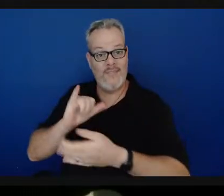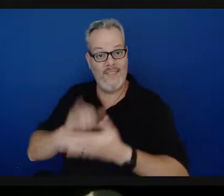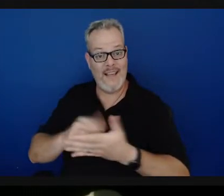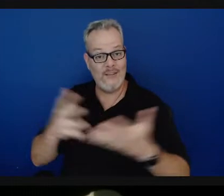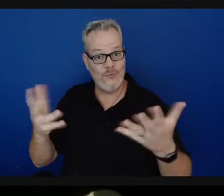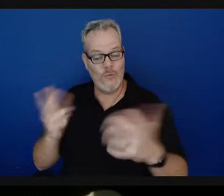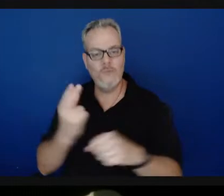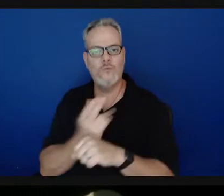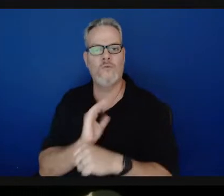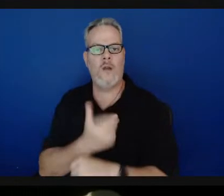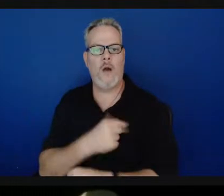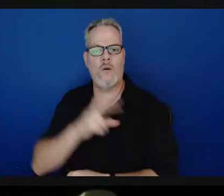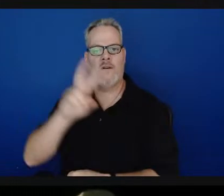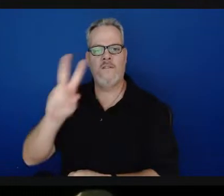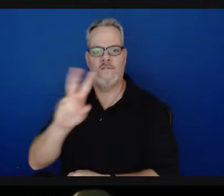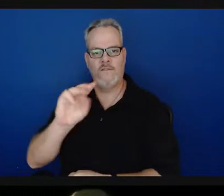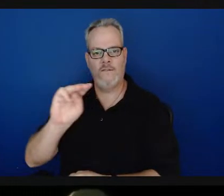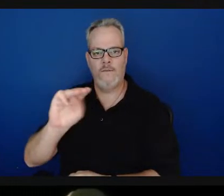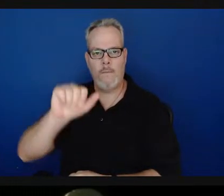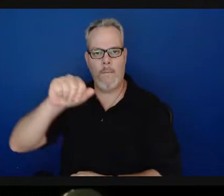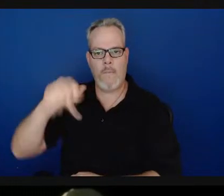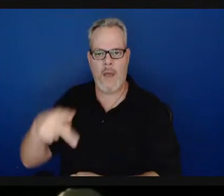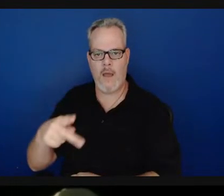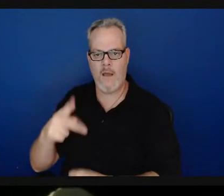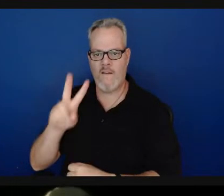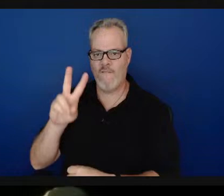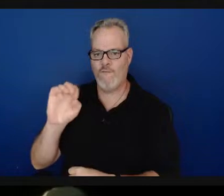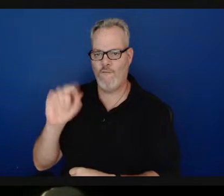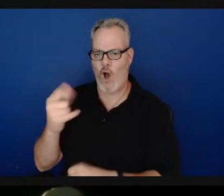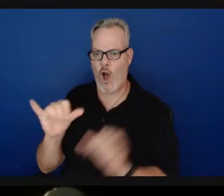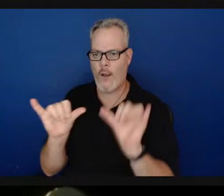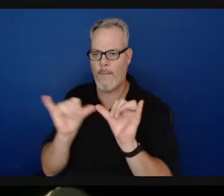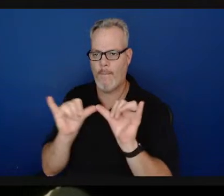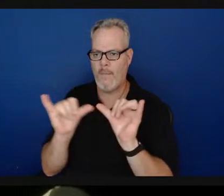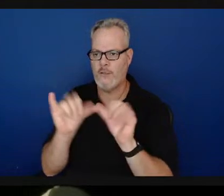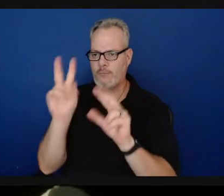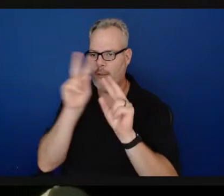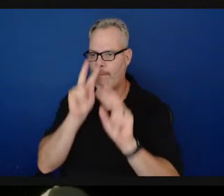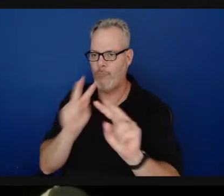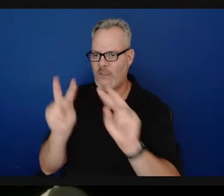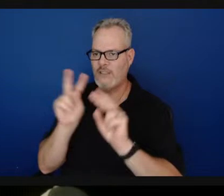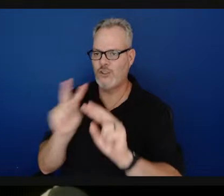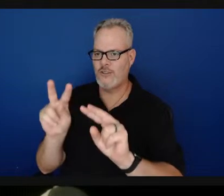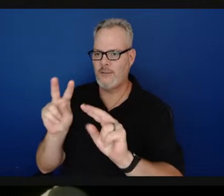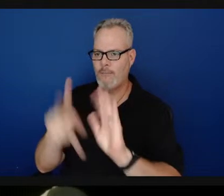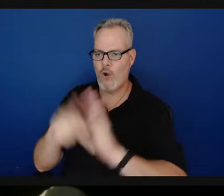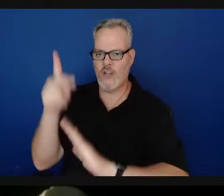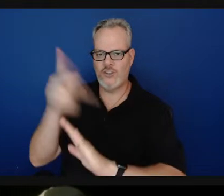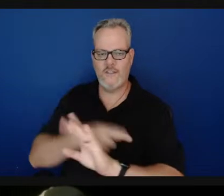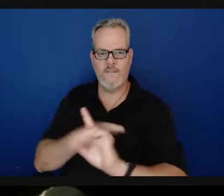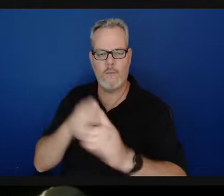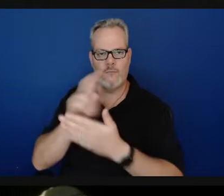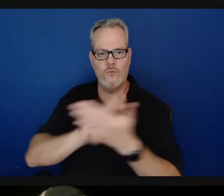VMAP, VOG Measurement and Prediction Project from University of Hawaii at Manoa.